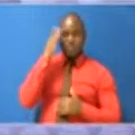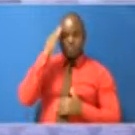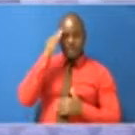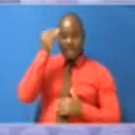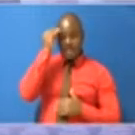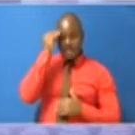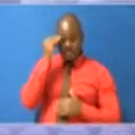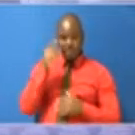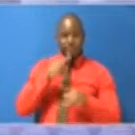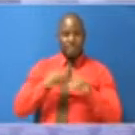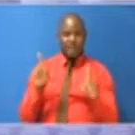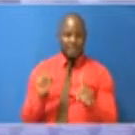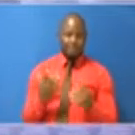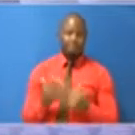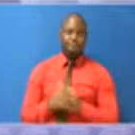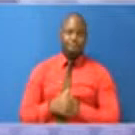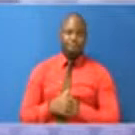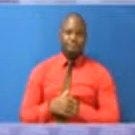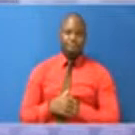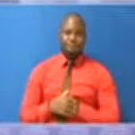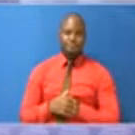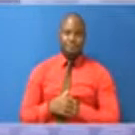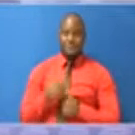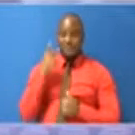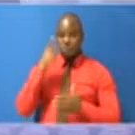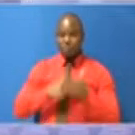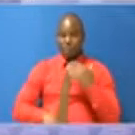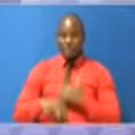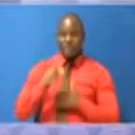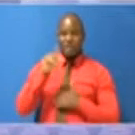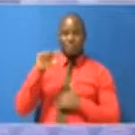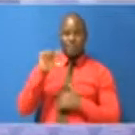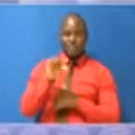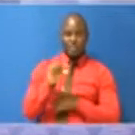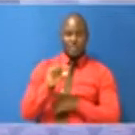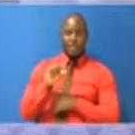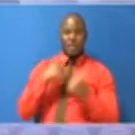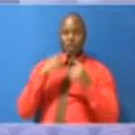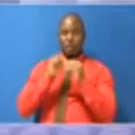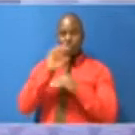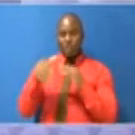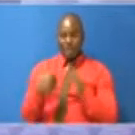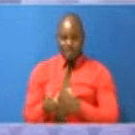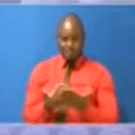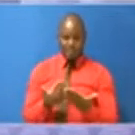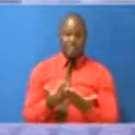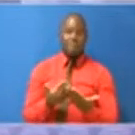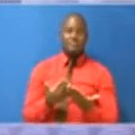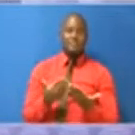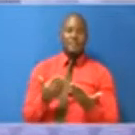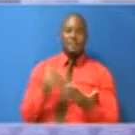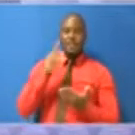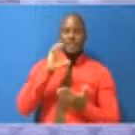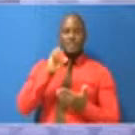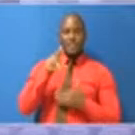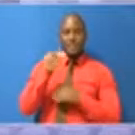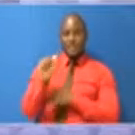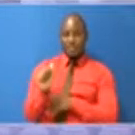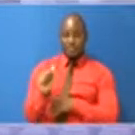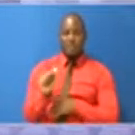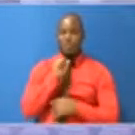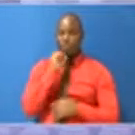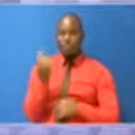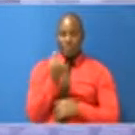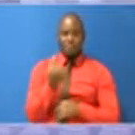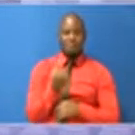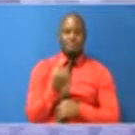studies but look at what kpmg has spoken about nairobi look at what pwc have said in the cra it is not